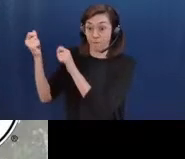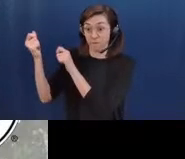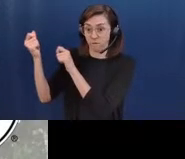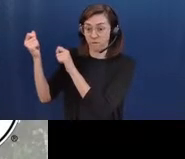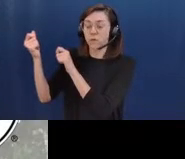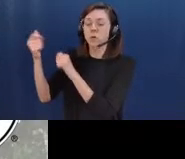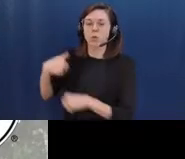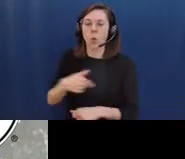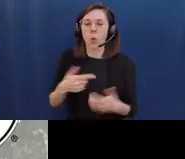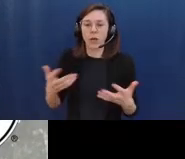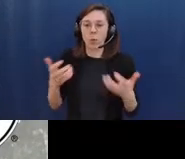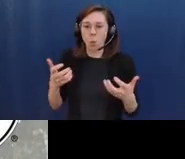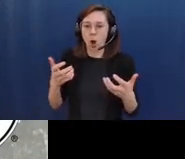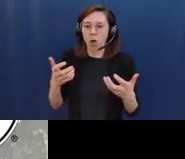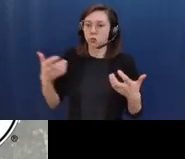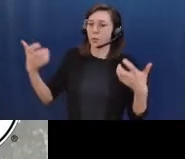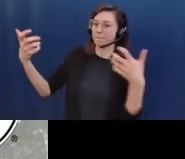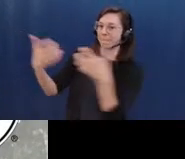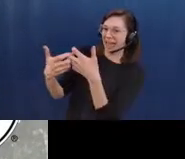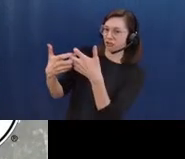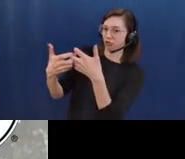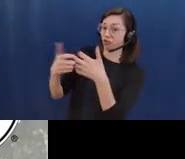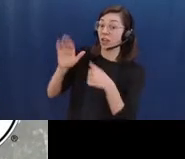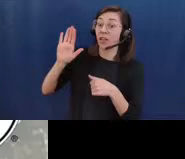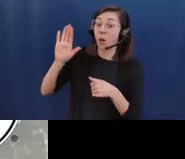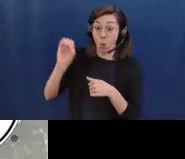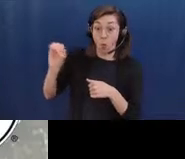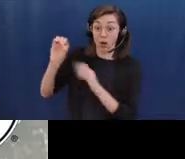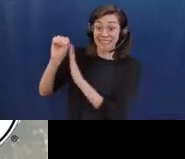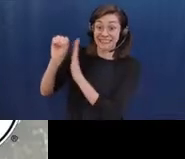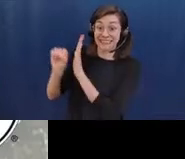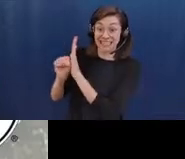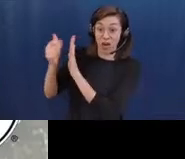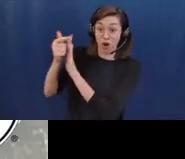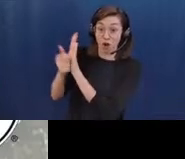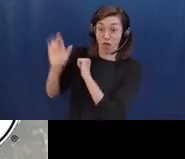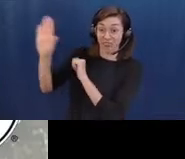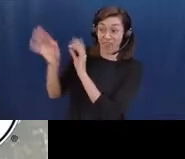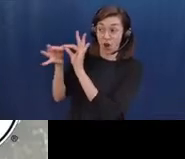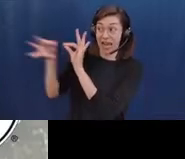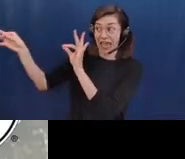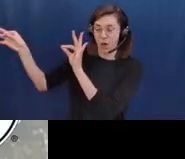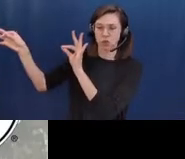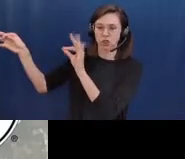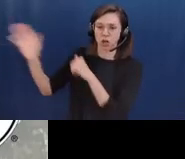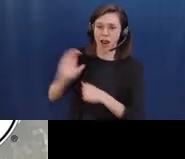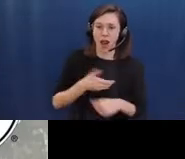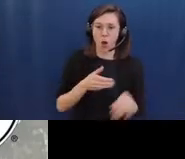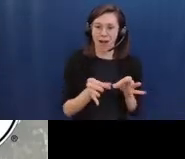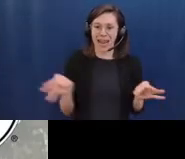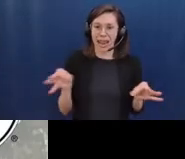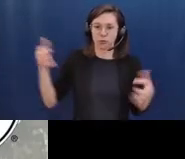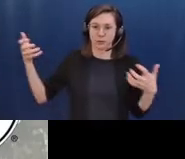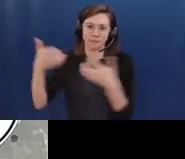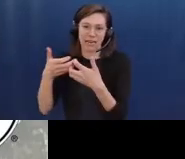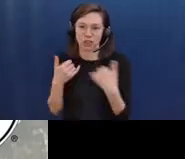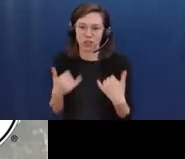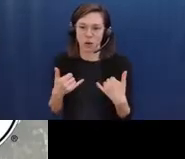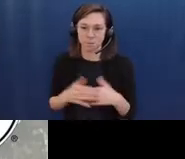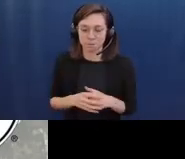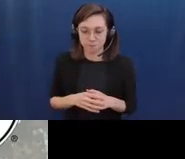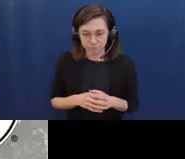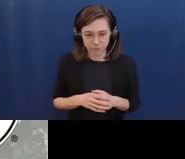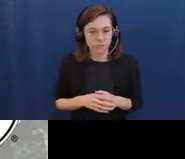to Oregon state language. Mhm. That's all it is. Okay. I was concerned about,